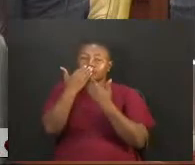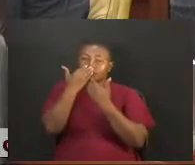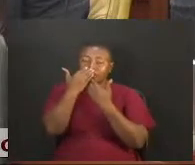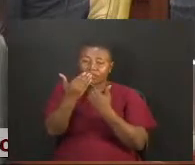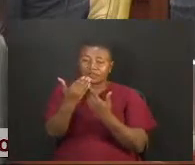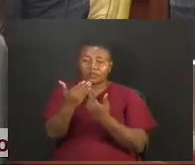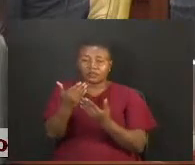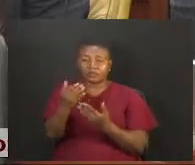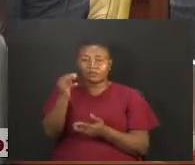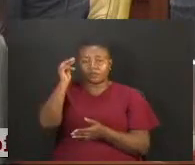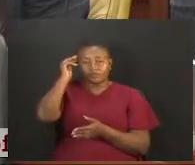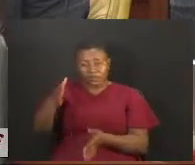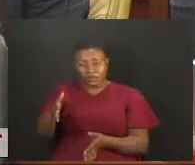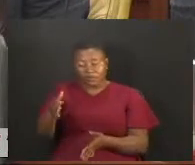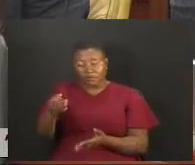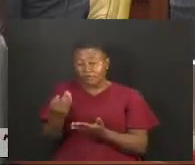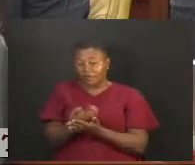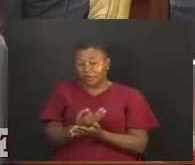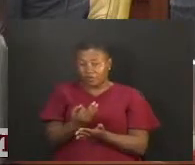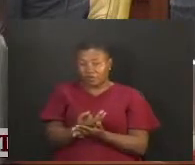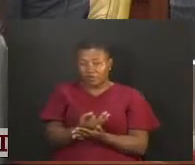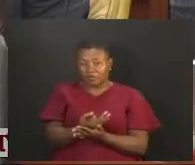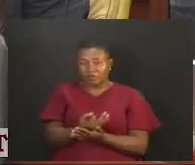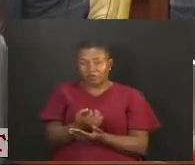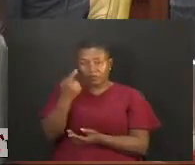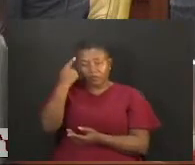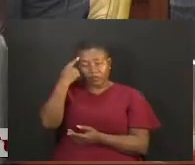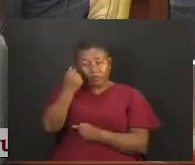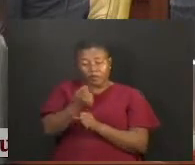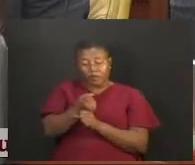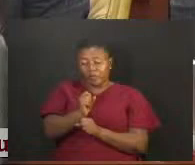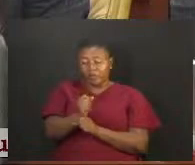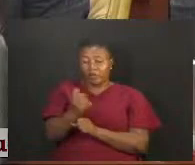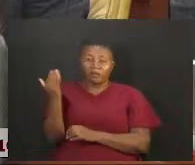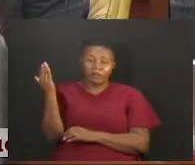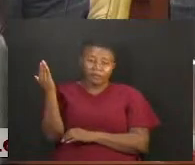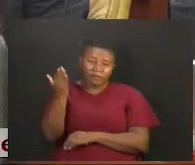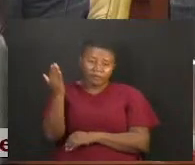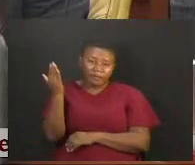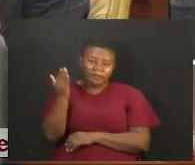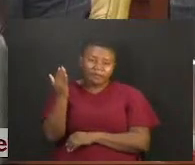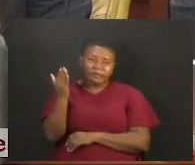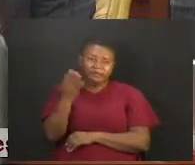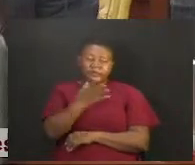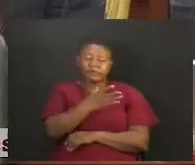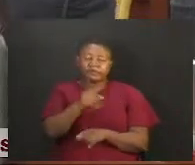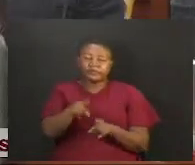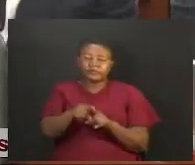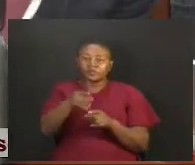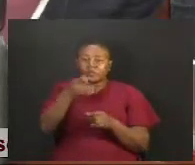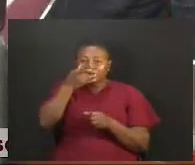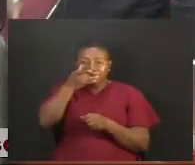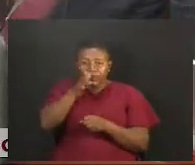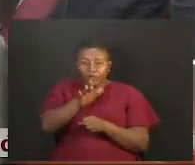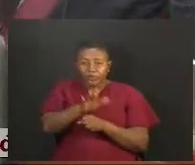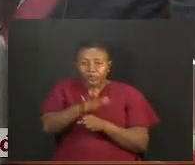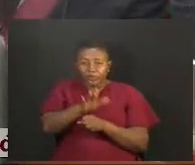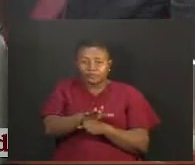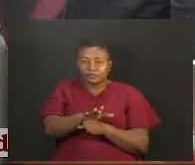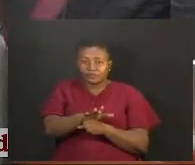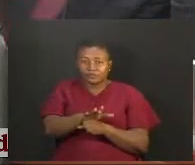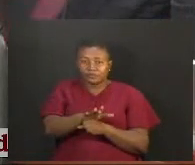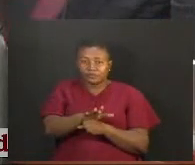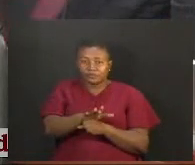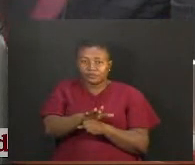Minister of Finance for making the statement and to assure my